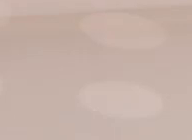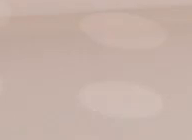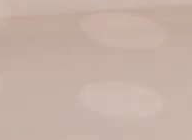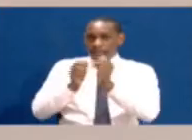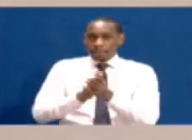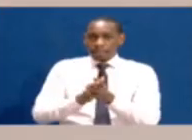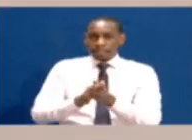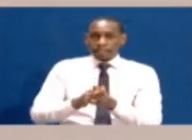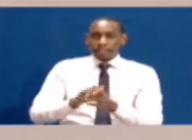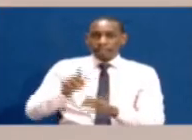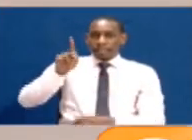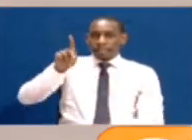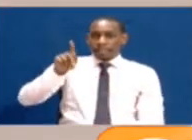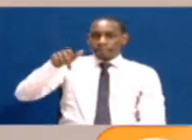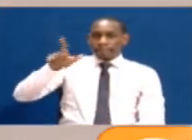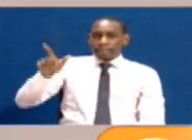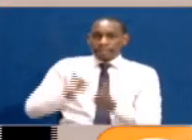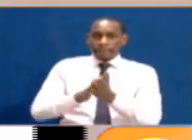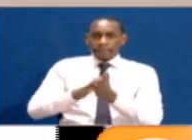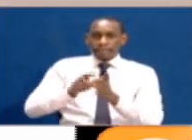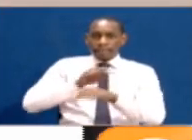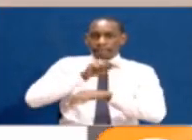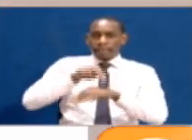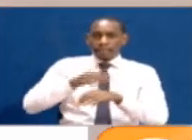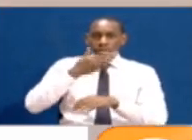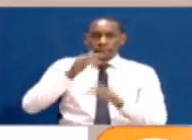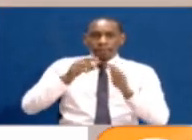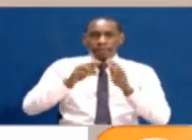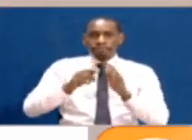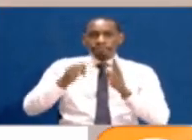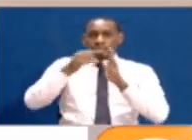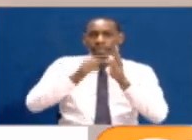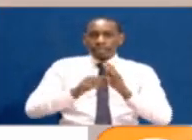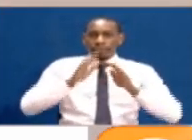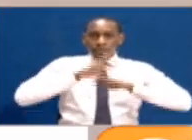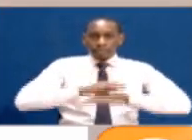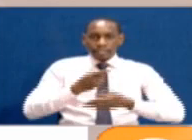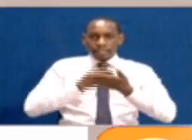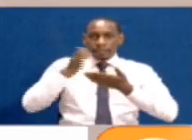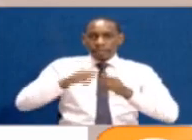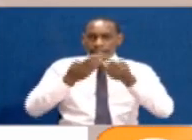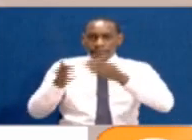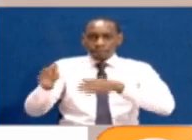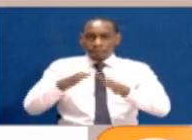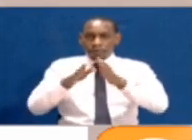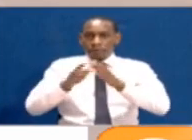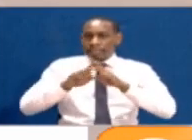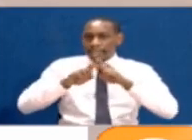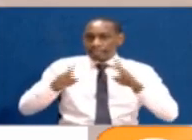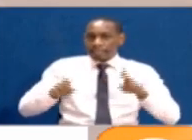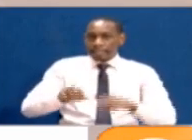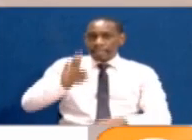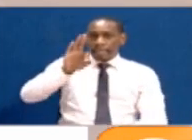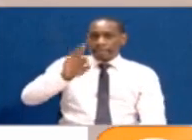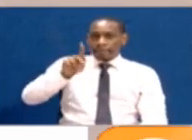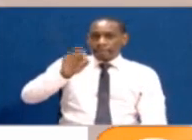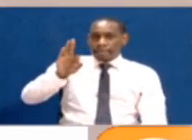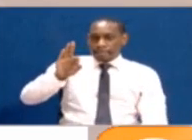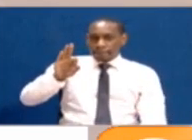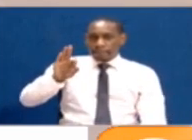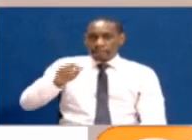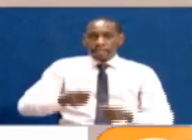The Kenya Premier League and National Super League took a break this weekend to pave way for the start of the